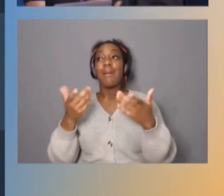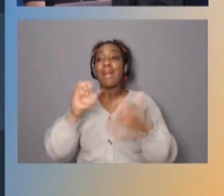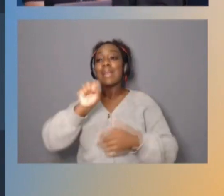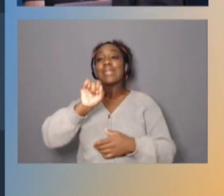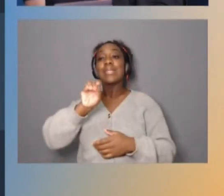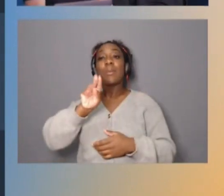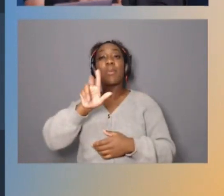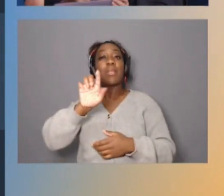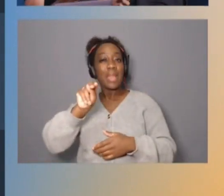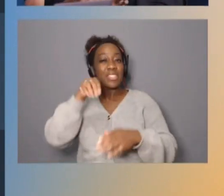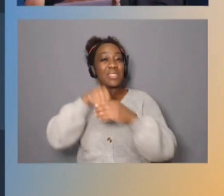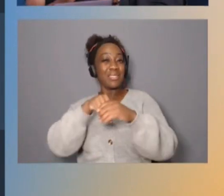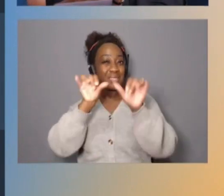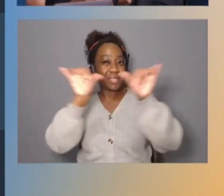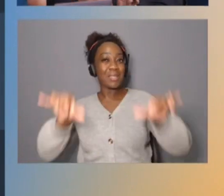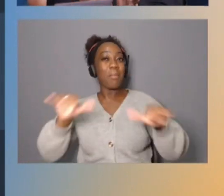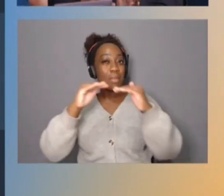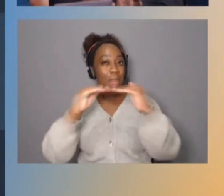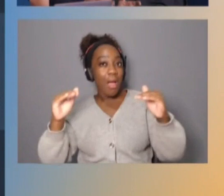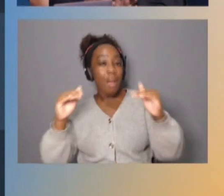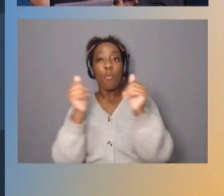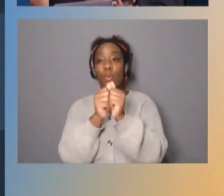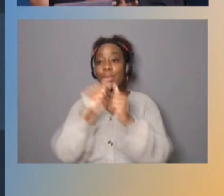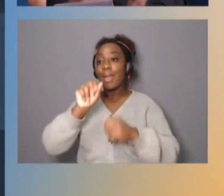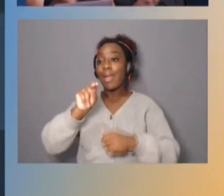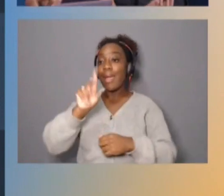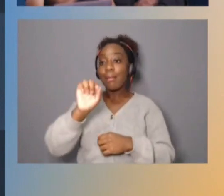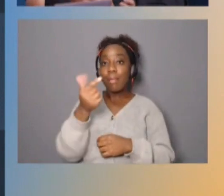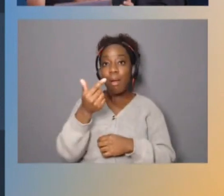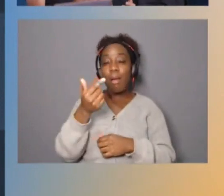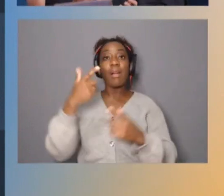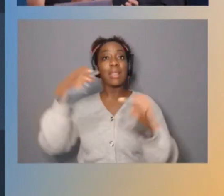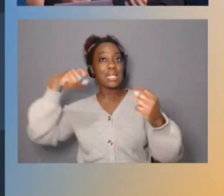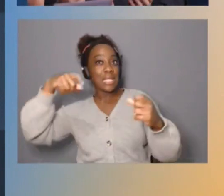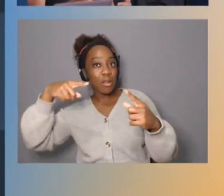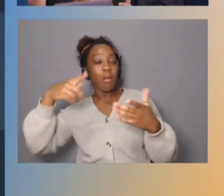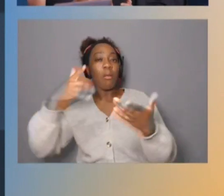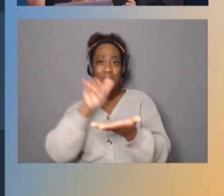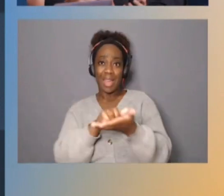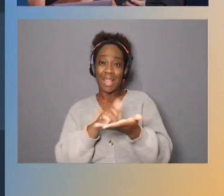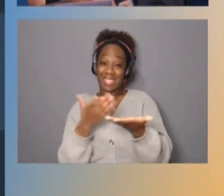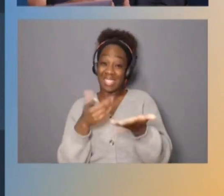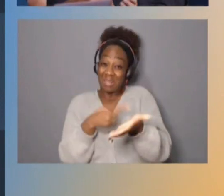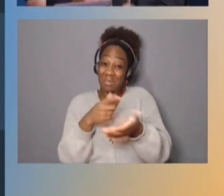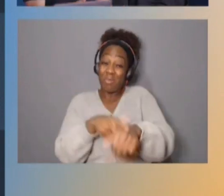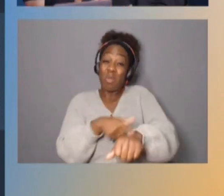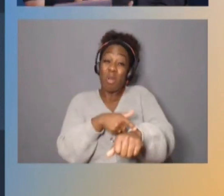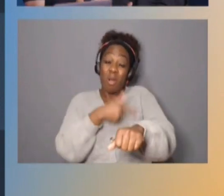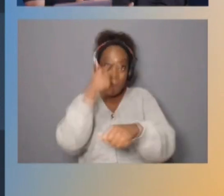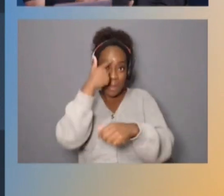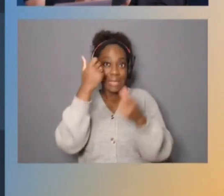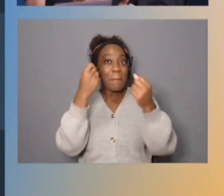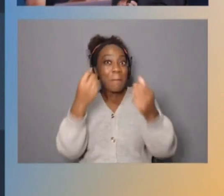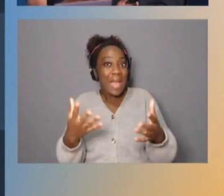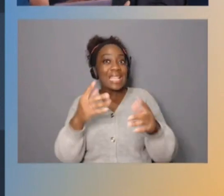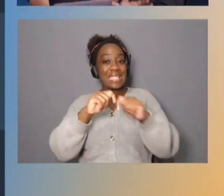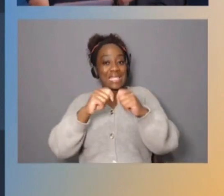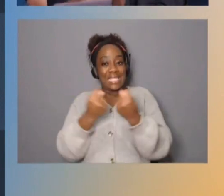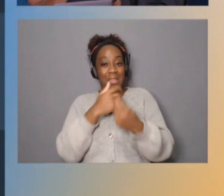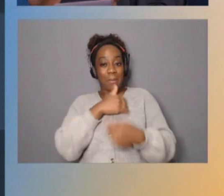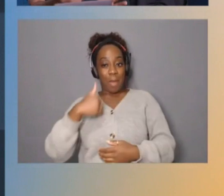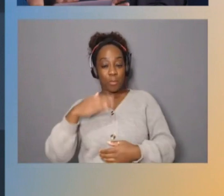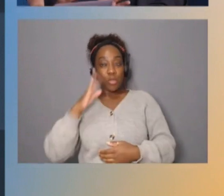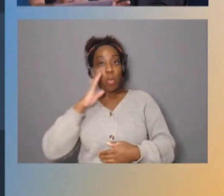signal. And that can go for quite some time with many team members contributing different parts of the intellectual property. And then